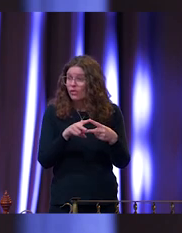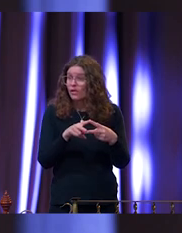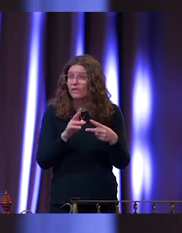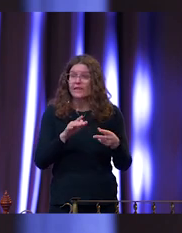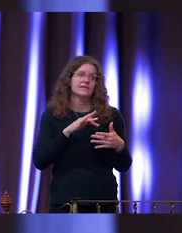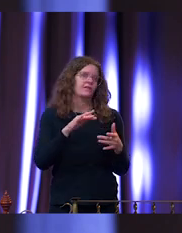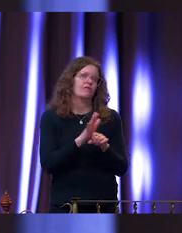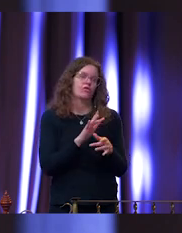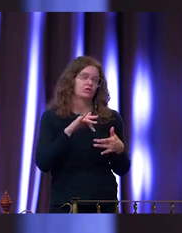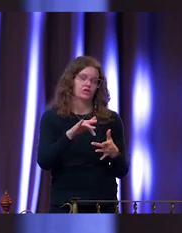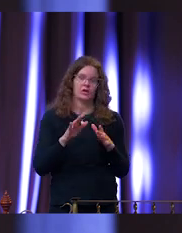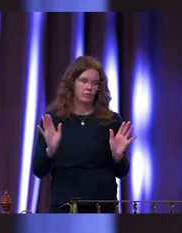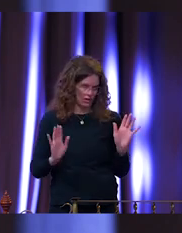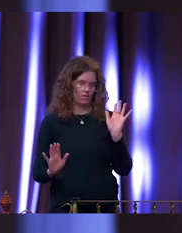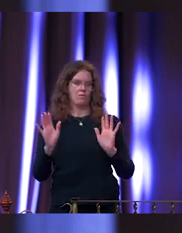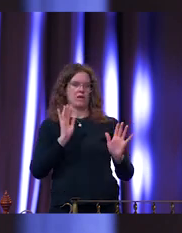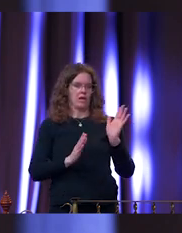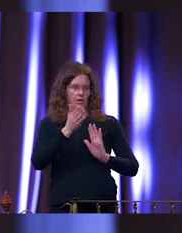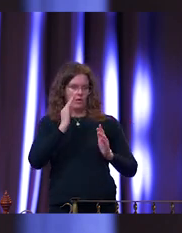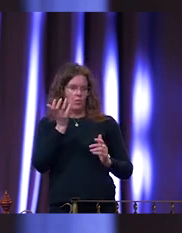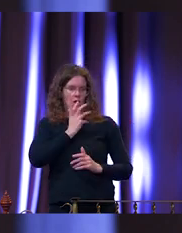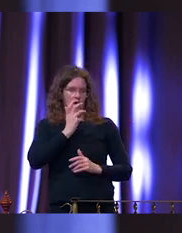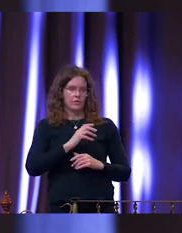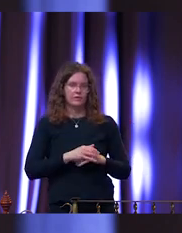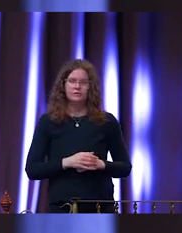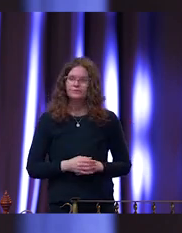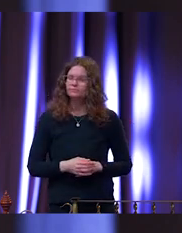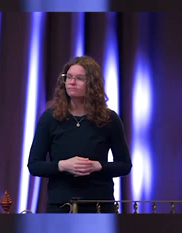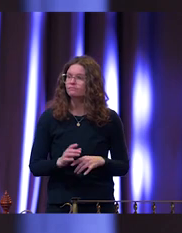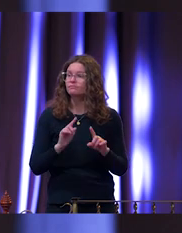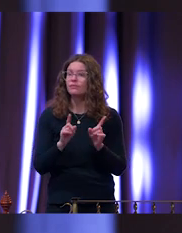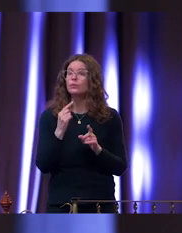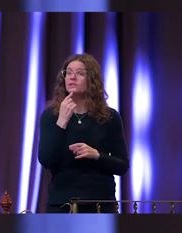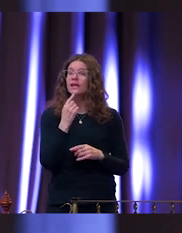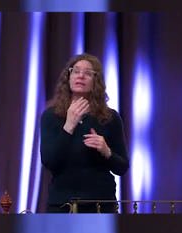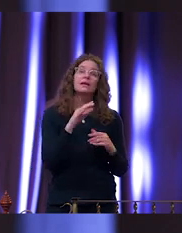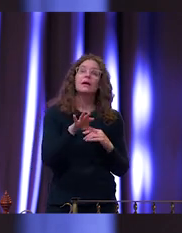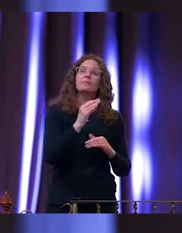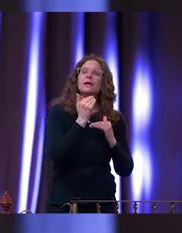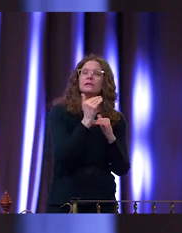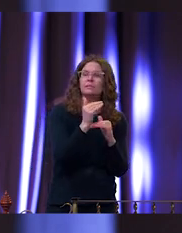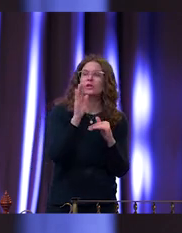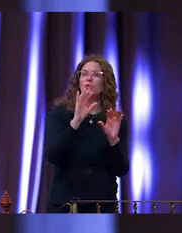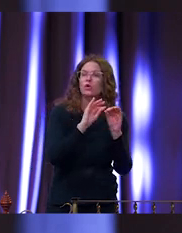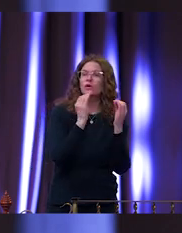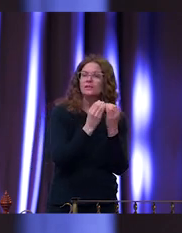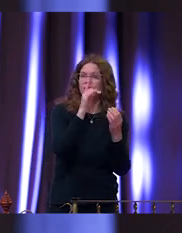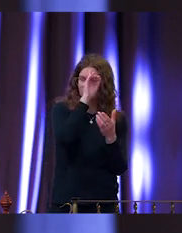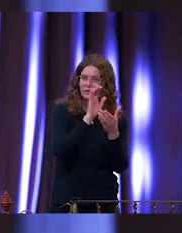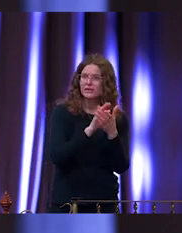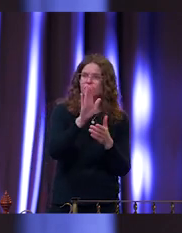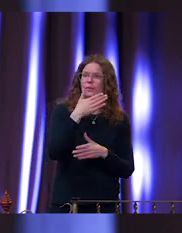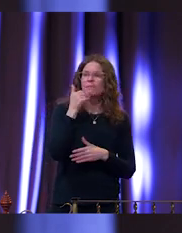for us on our end. And so, like we're saying, pick the one that you think that your organization believes that you're best suited